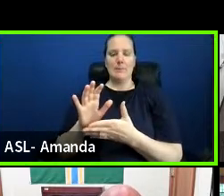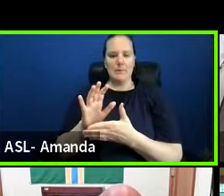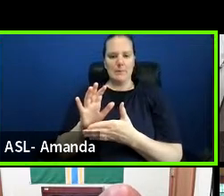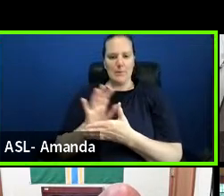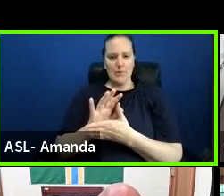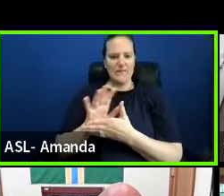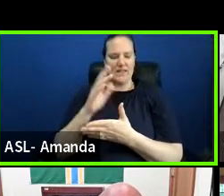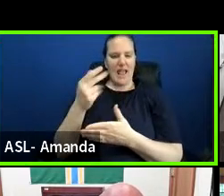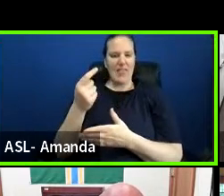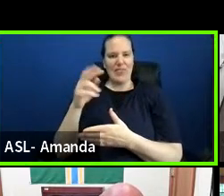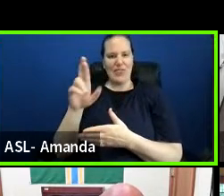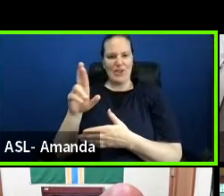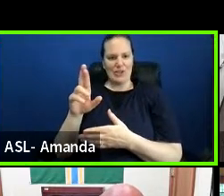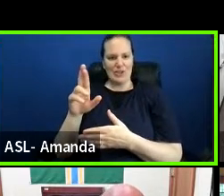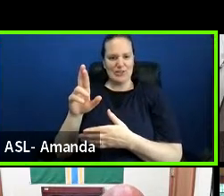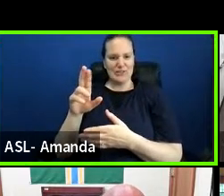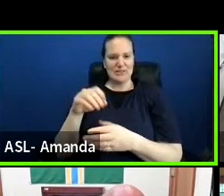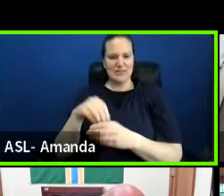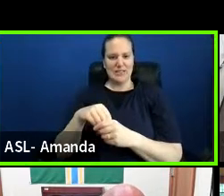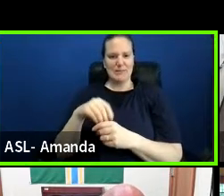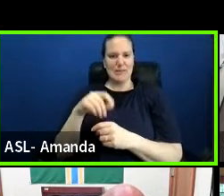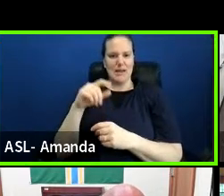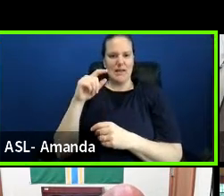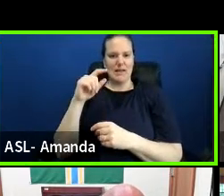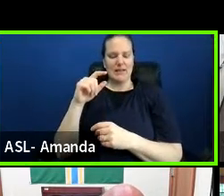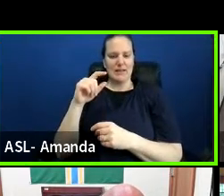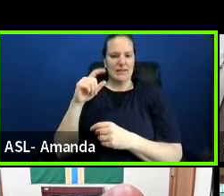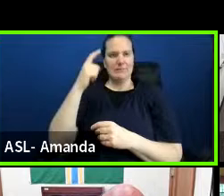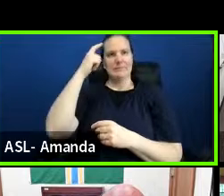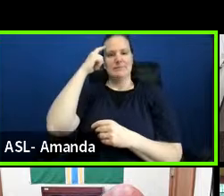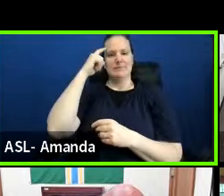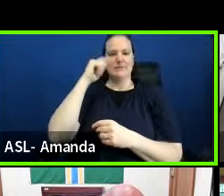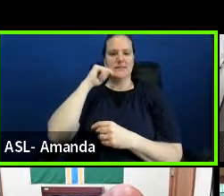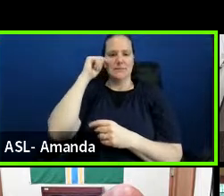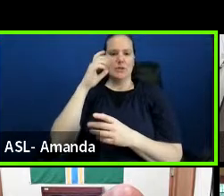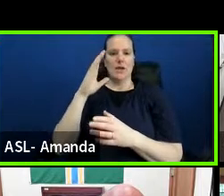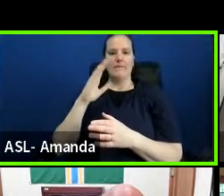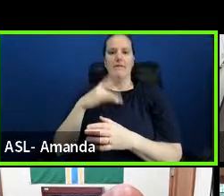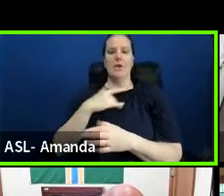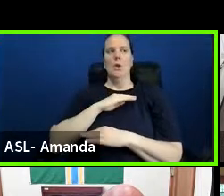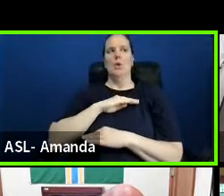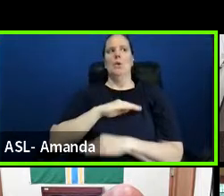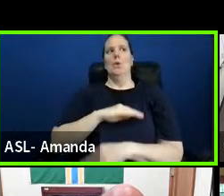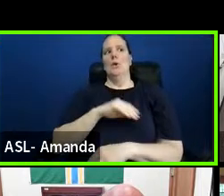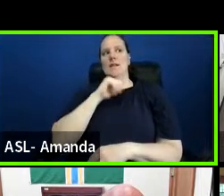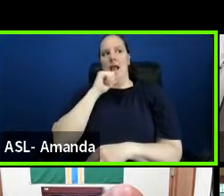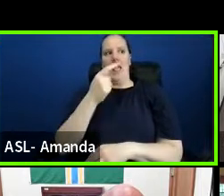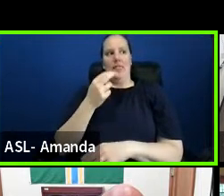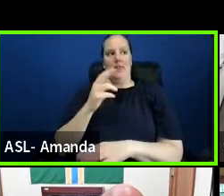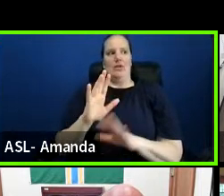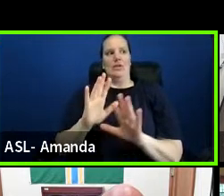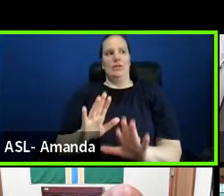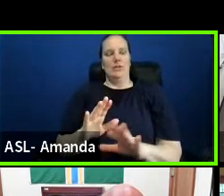in my teen space, whatever. So I feel like I dodged a bullet on that one.